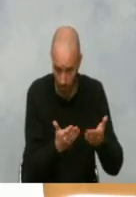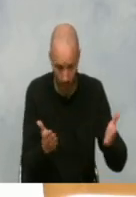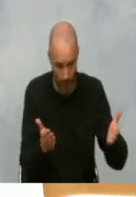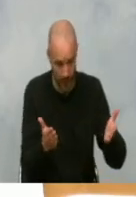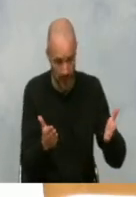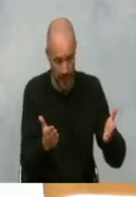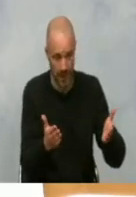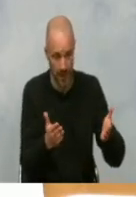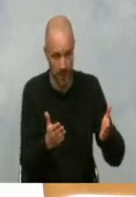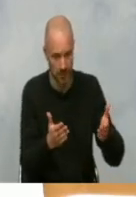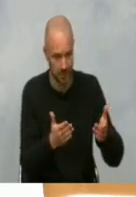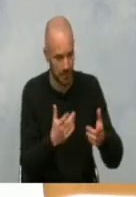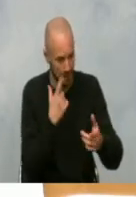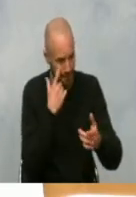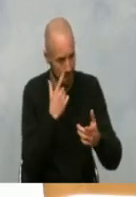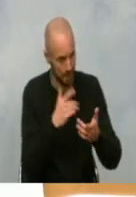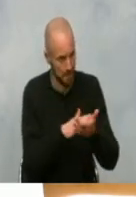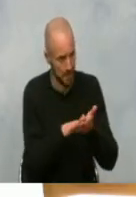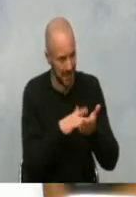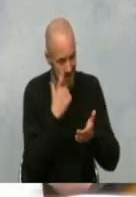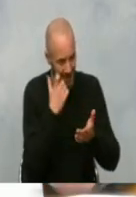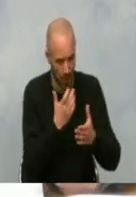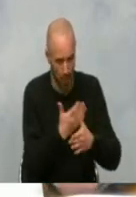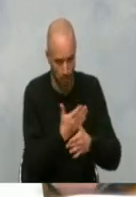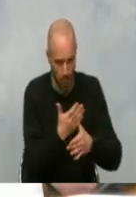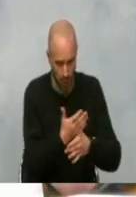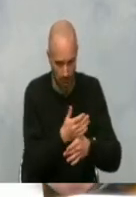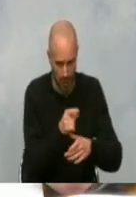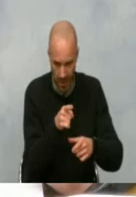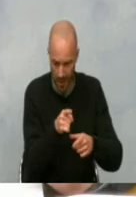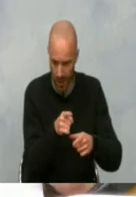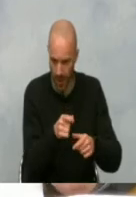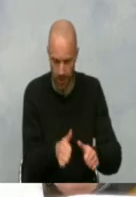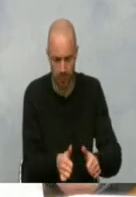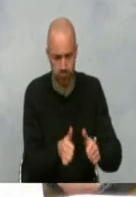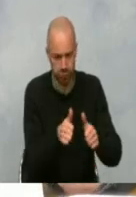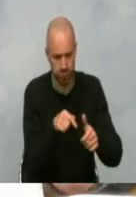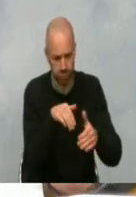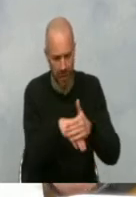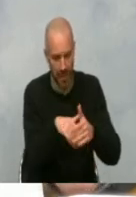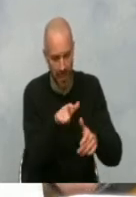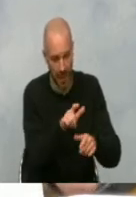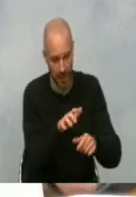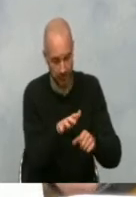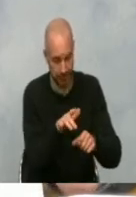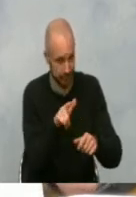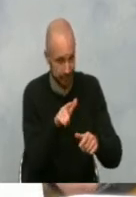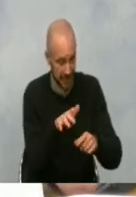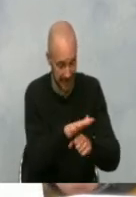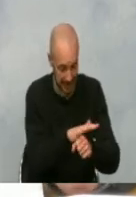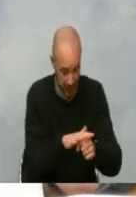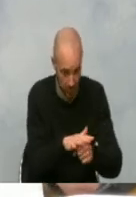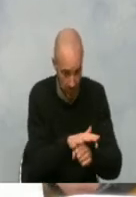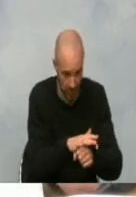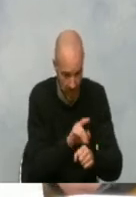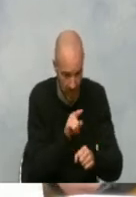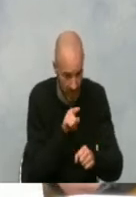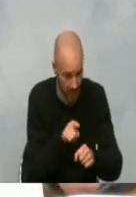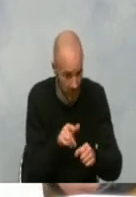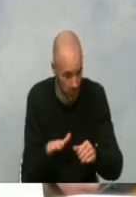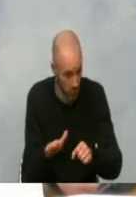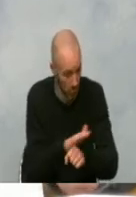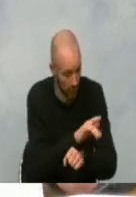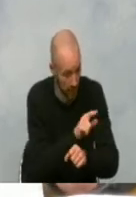operate as effectively as possible within this context. So this has been viewed, and this is covered in the paper, by